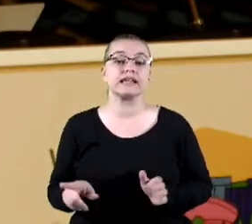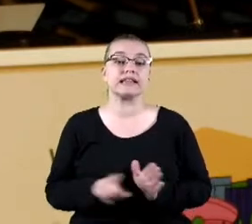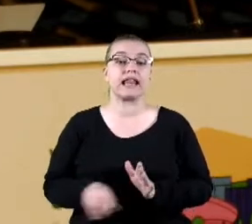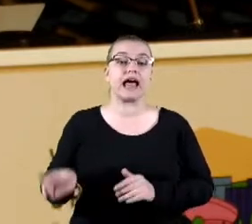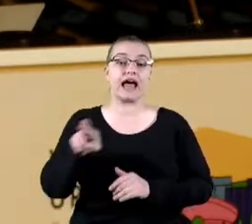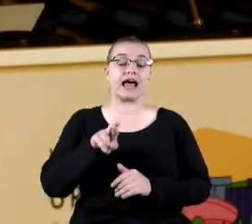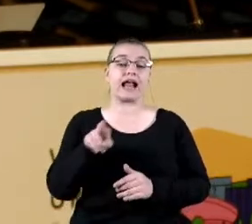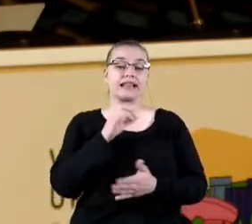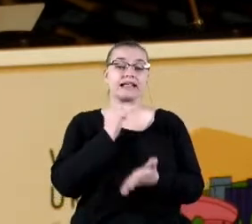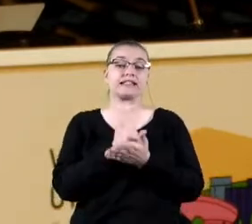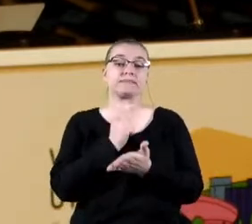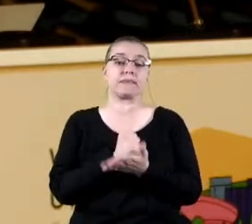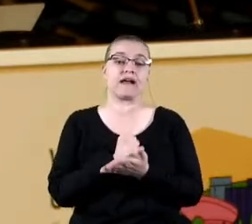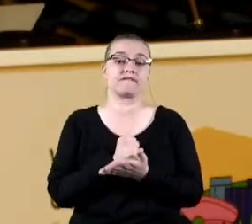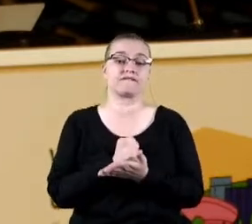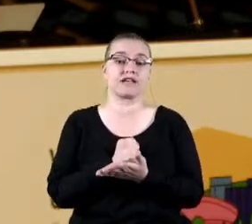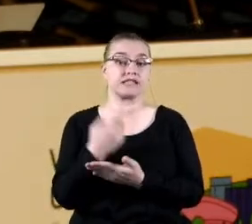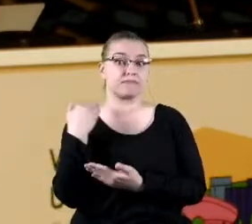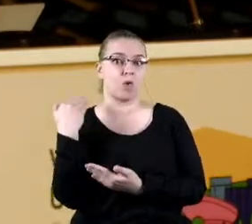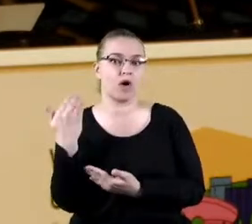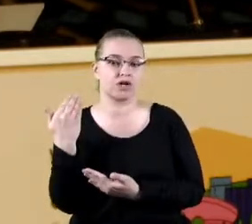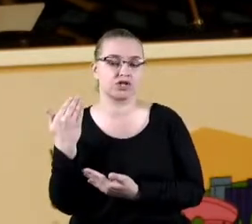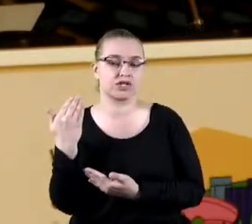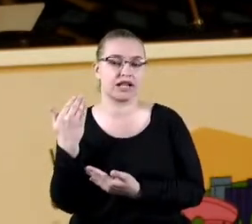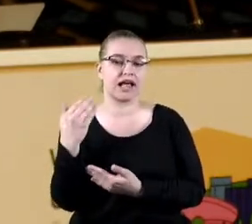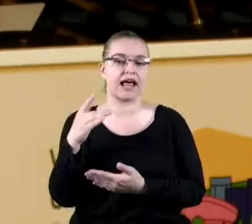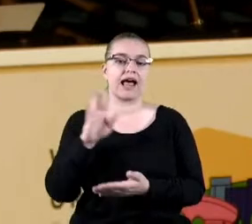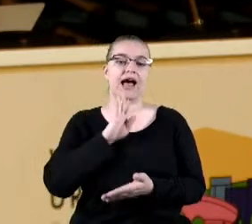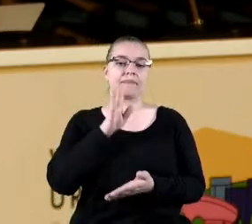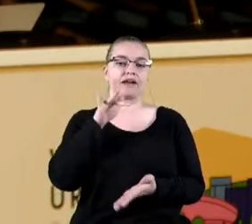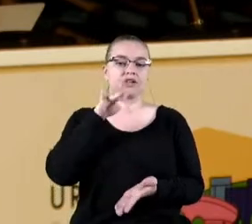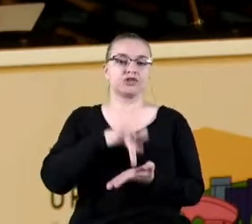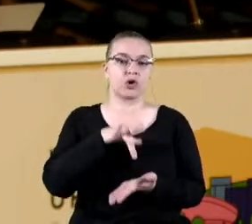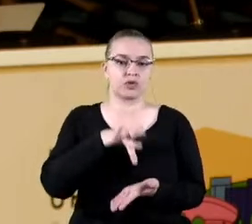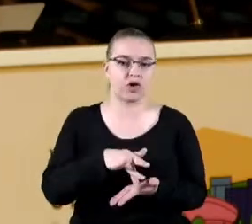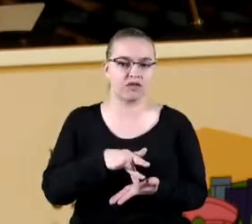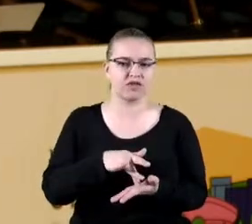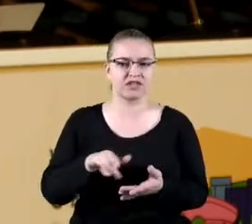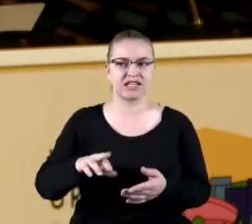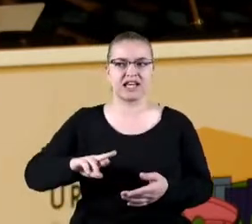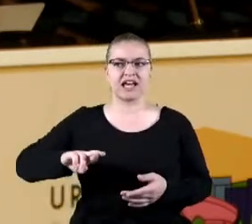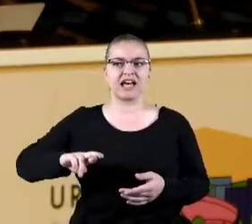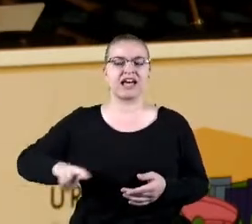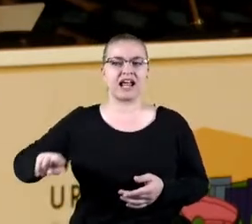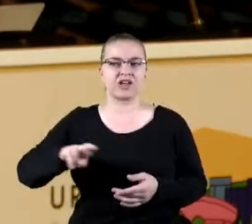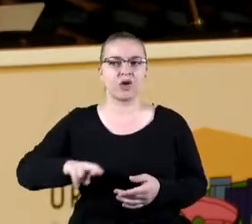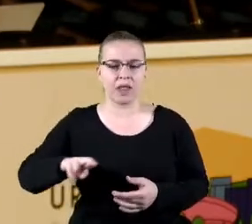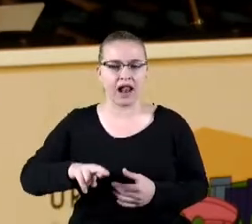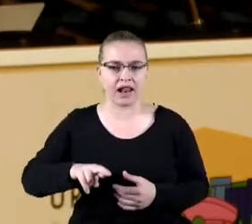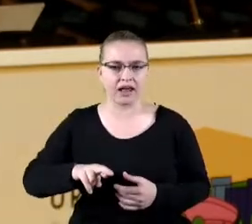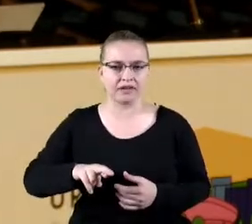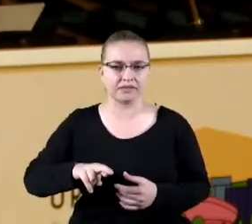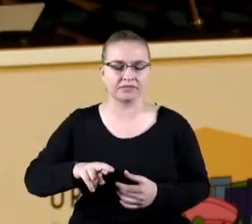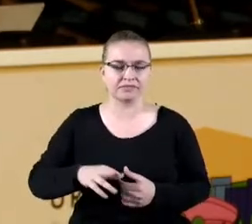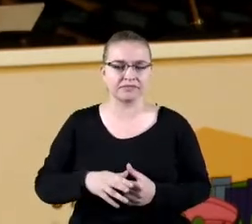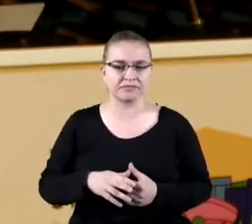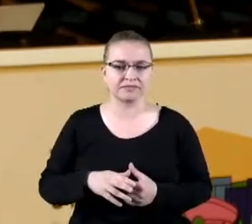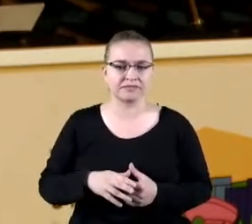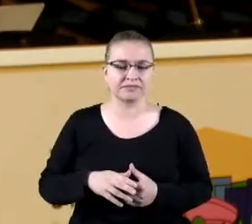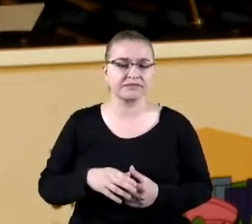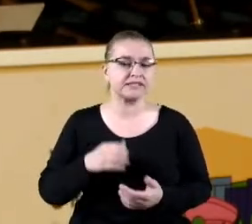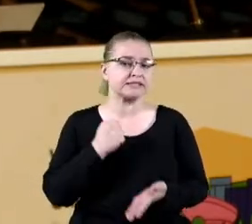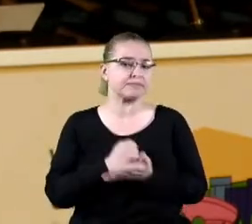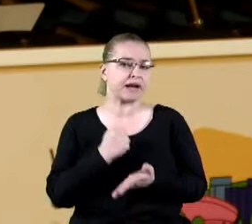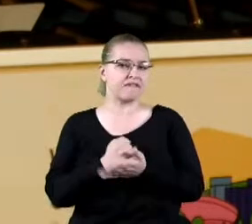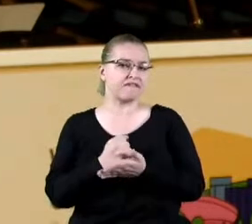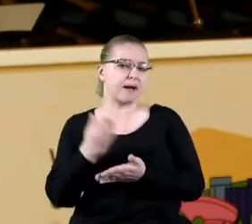Settlements, is the regional body that takes on the leadership for housing and human settlement